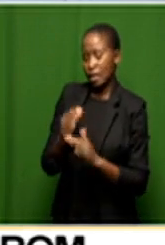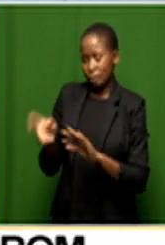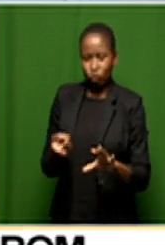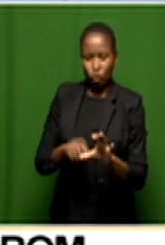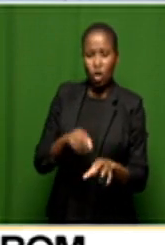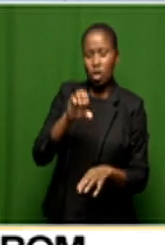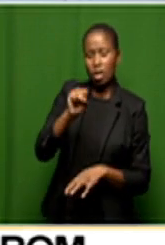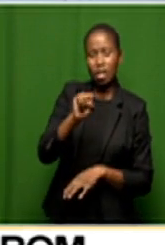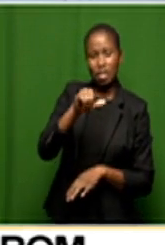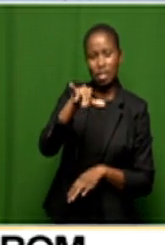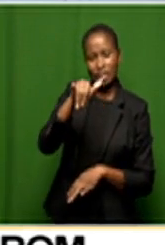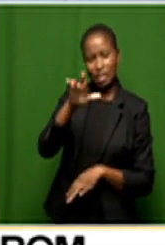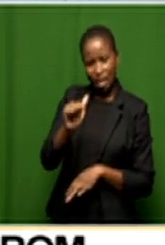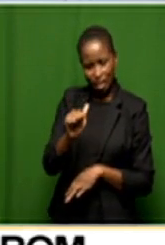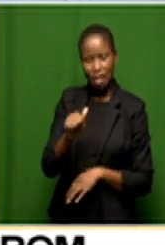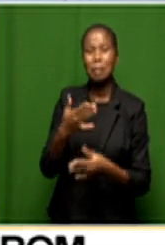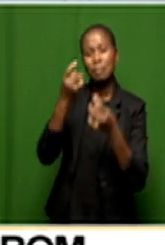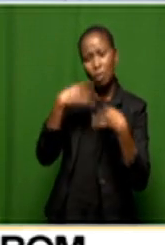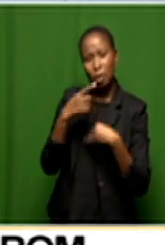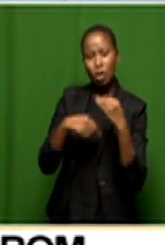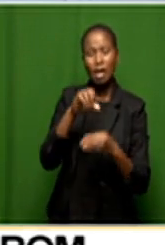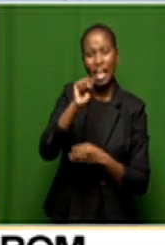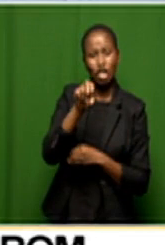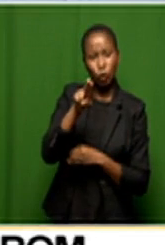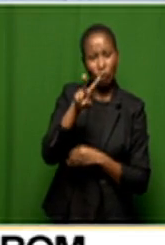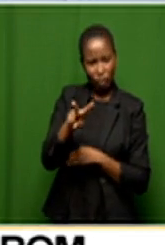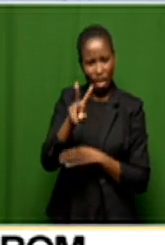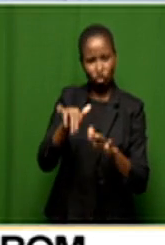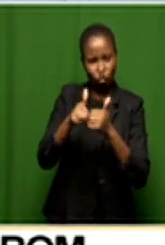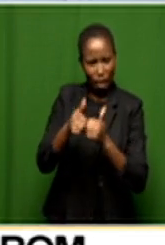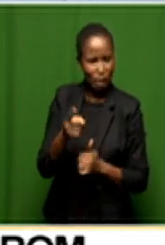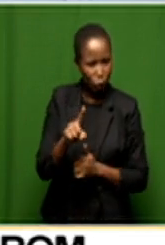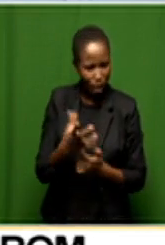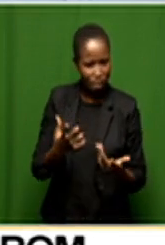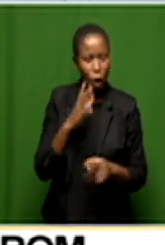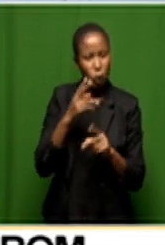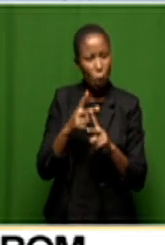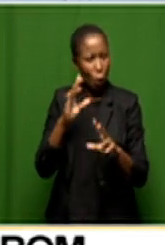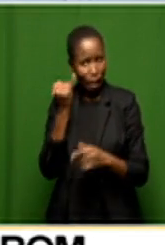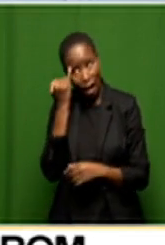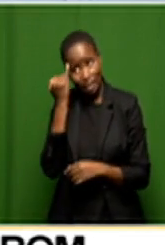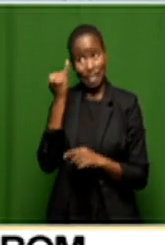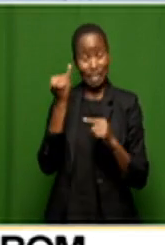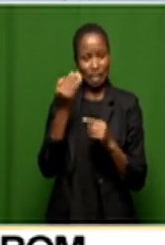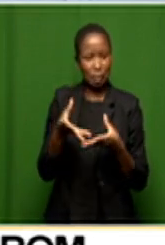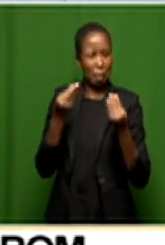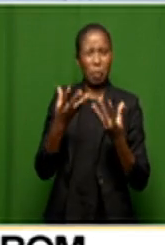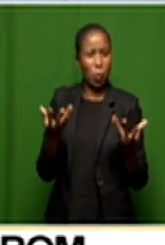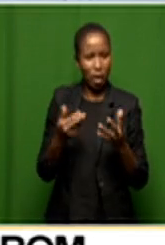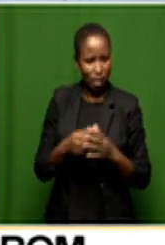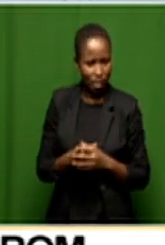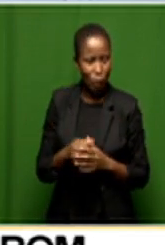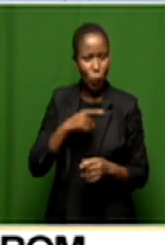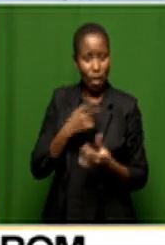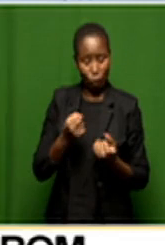Siya, please tell us more about the SUV challenge and also what inspired the idea behind it. As we understand, it is now in its